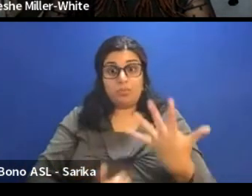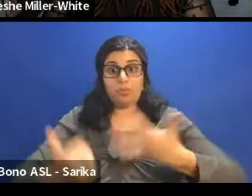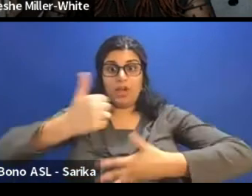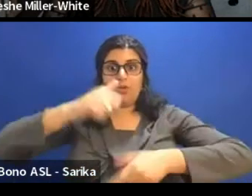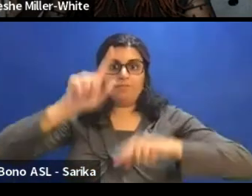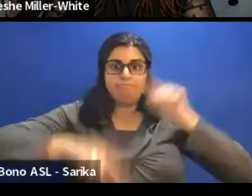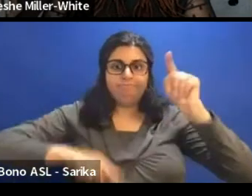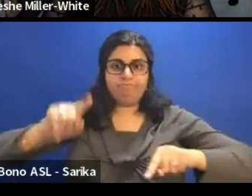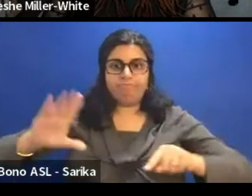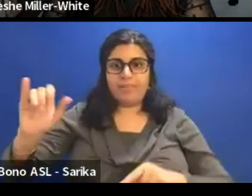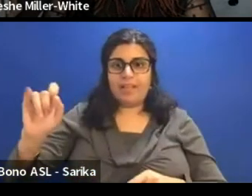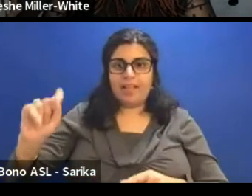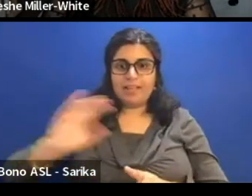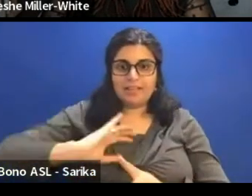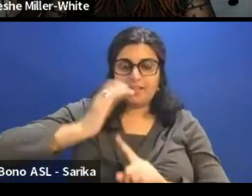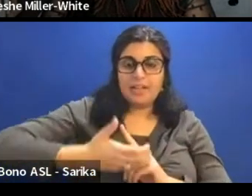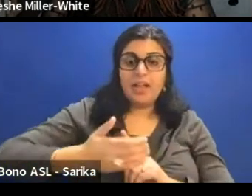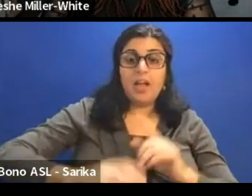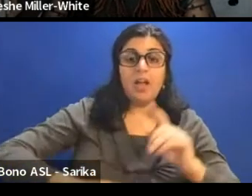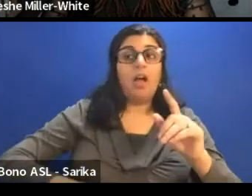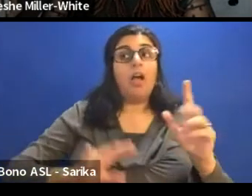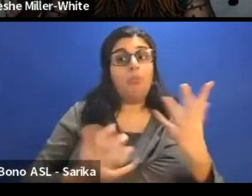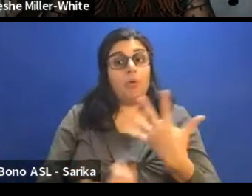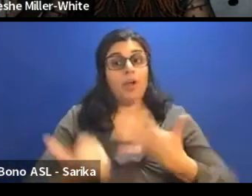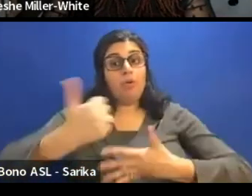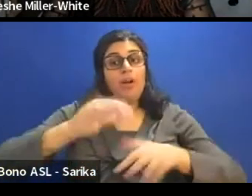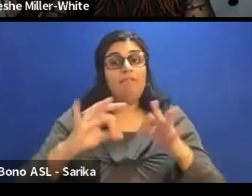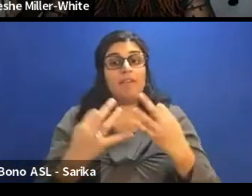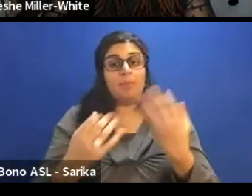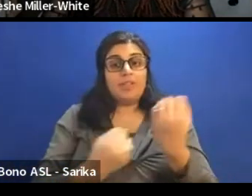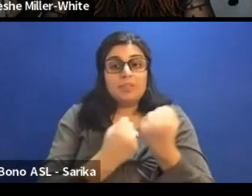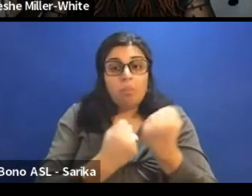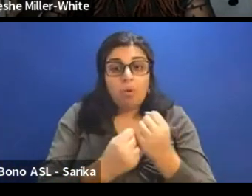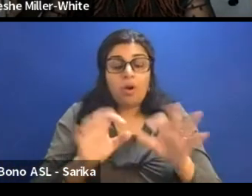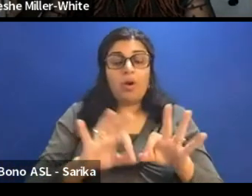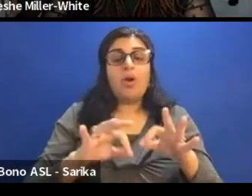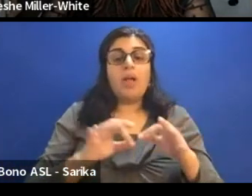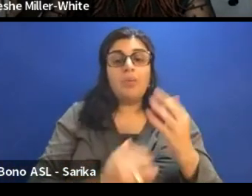to have family support. It was a priority to have stipends for